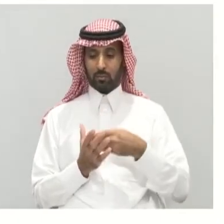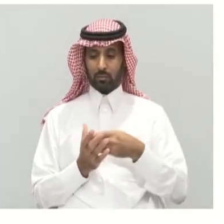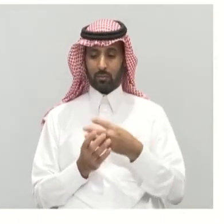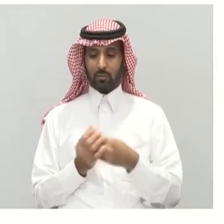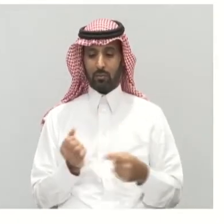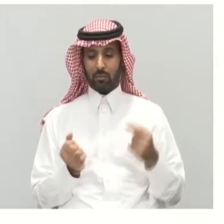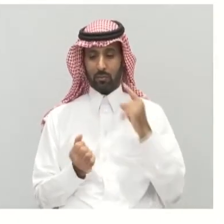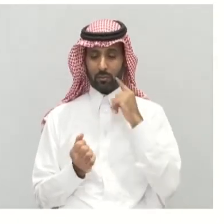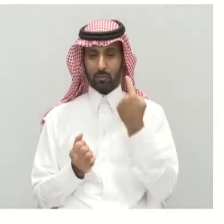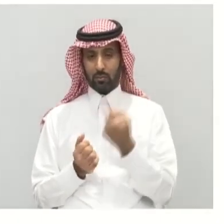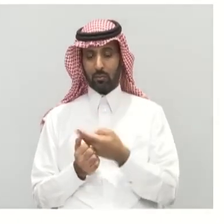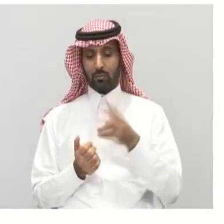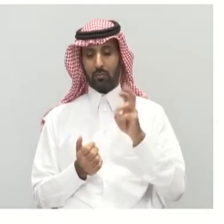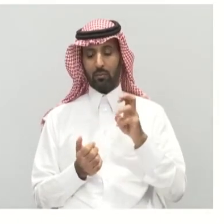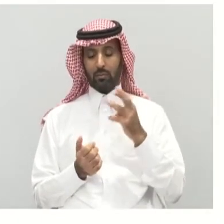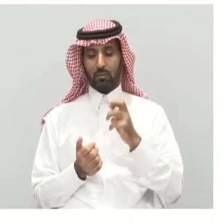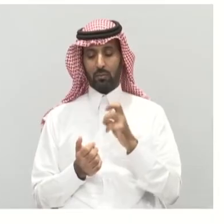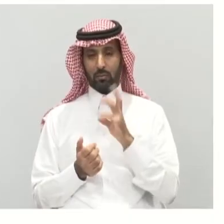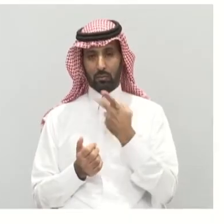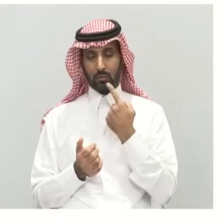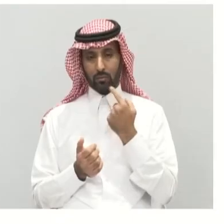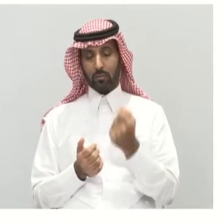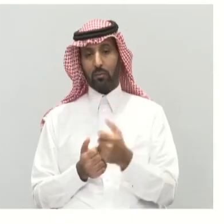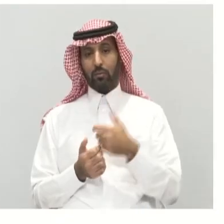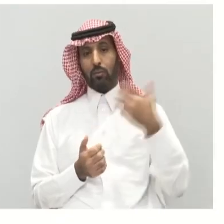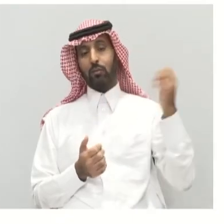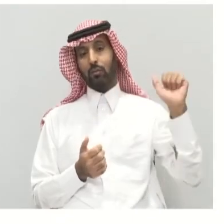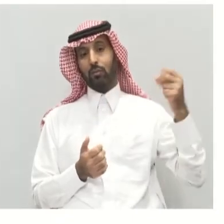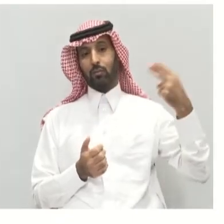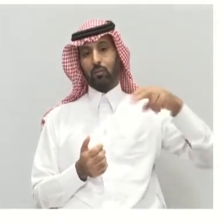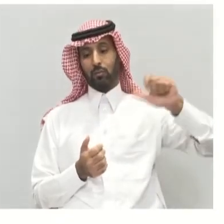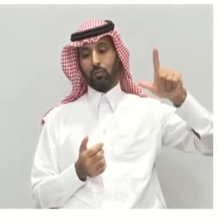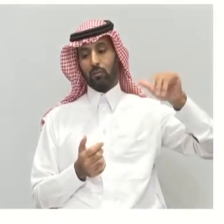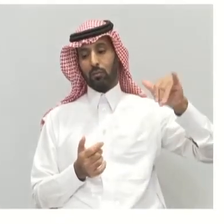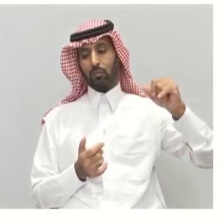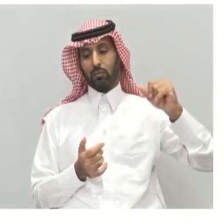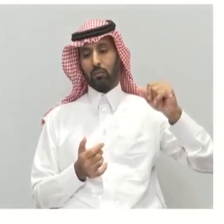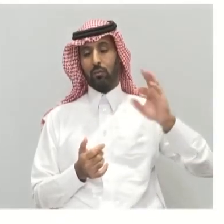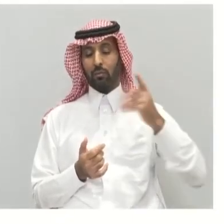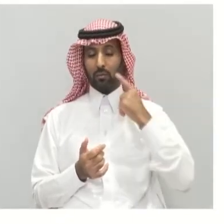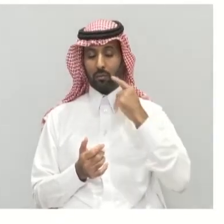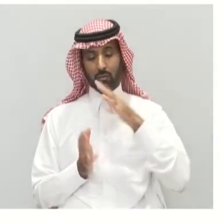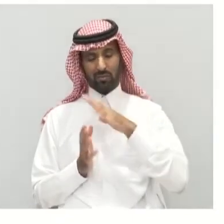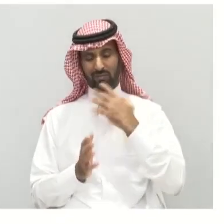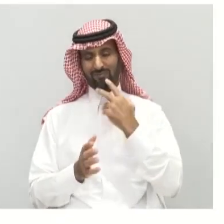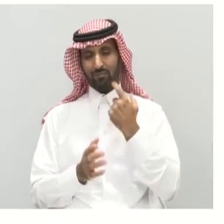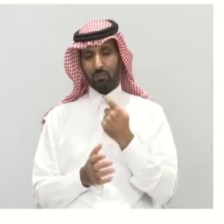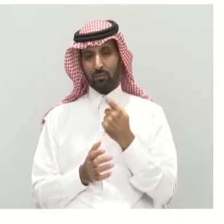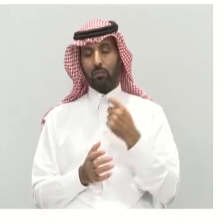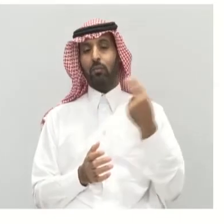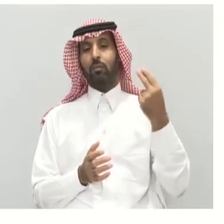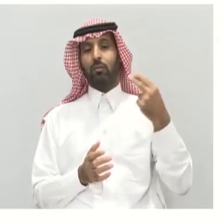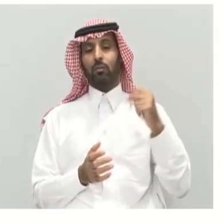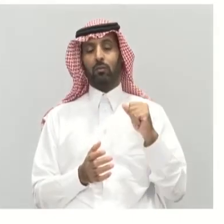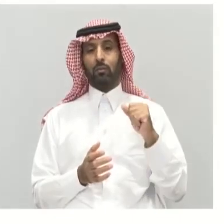was 23. 4, Ali was sick, so he didn't go to class this morning. Or you can